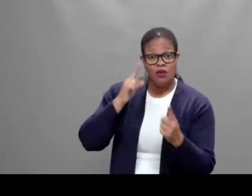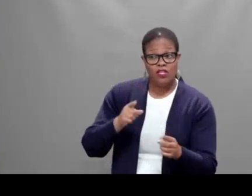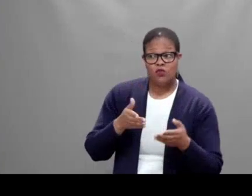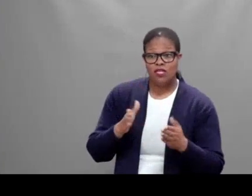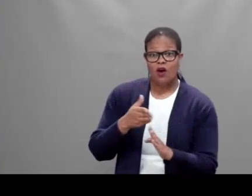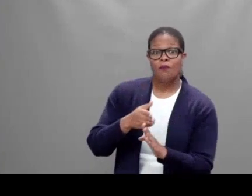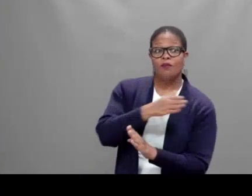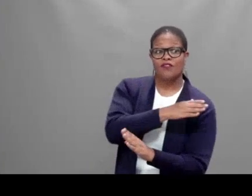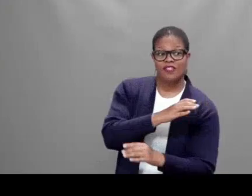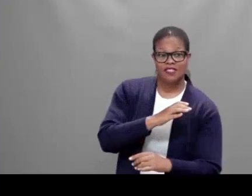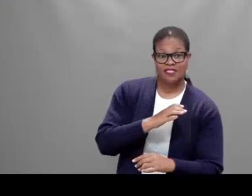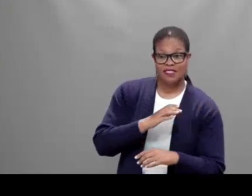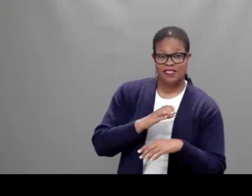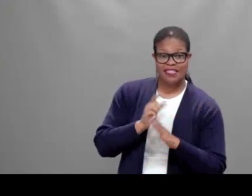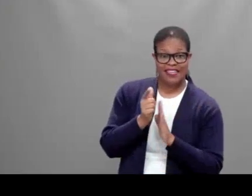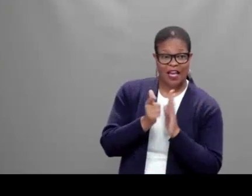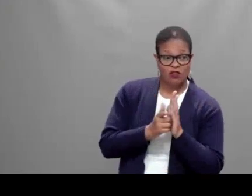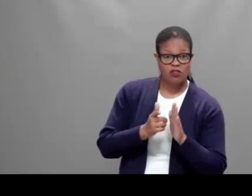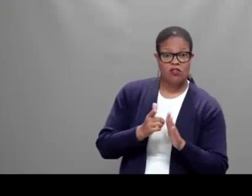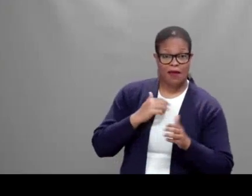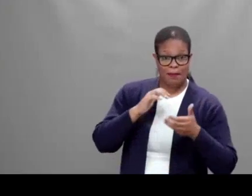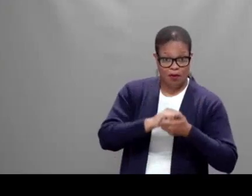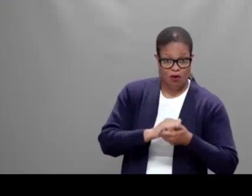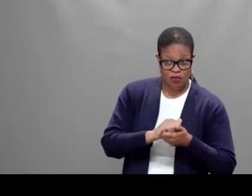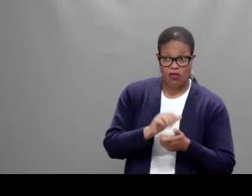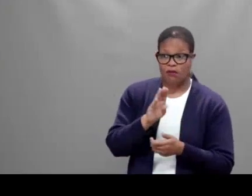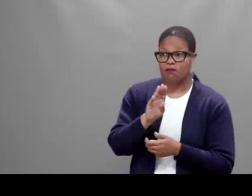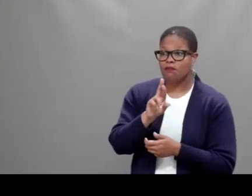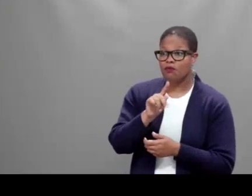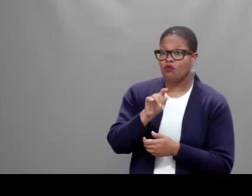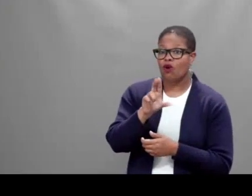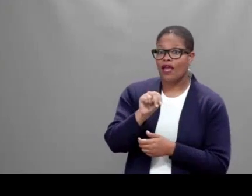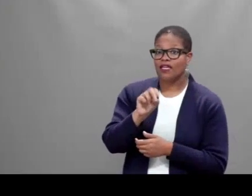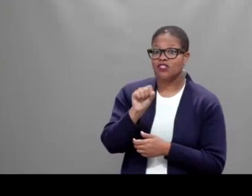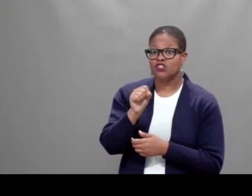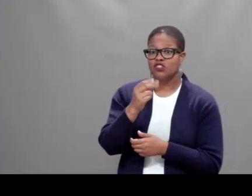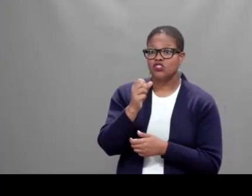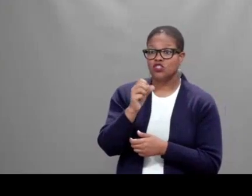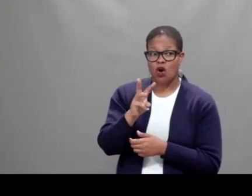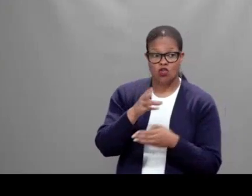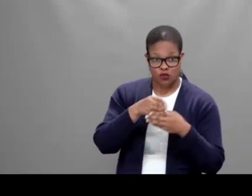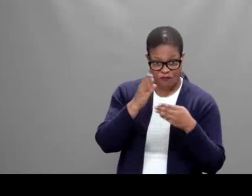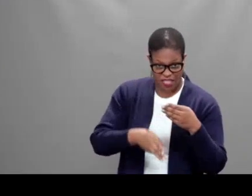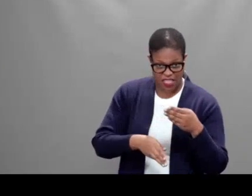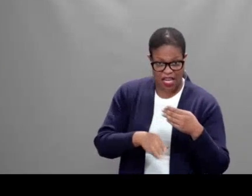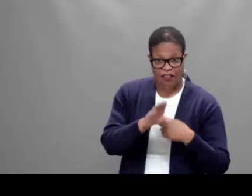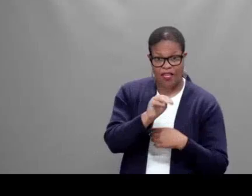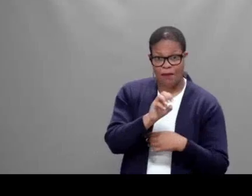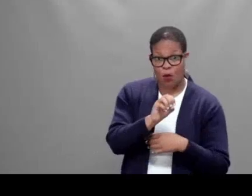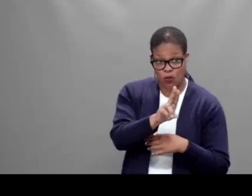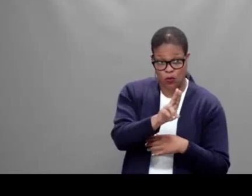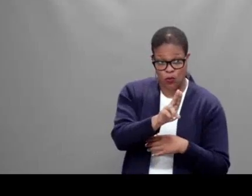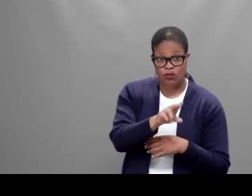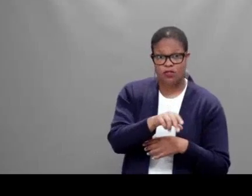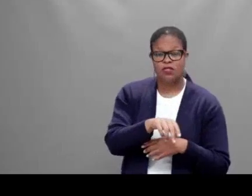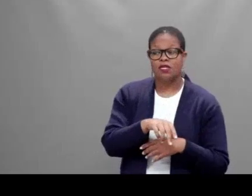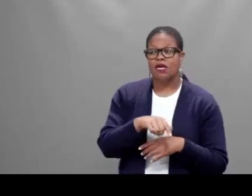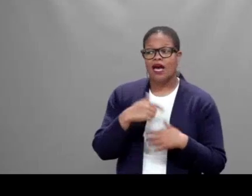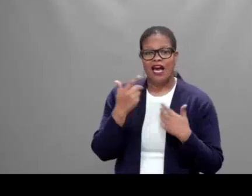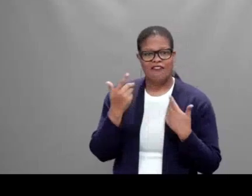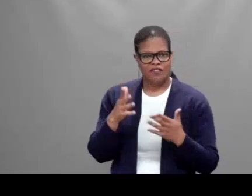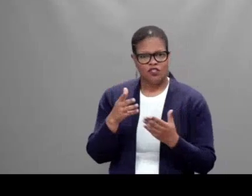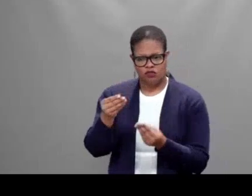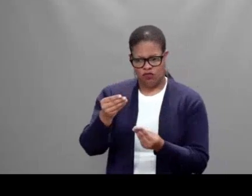previous council, my long-term partner, Brian Shaw, to finish out those MOUs. I did receive the